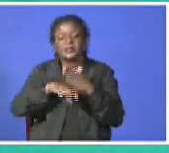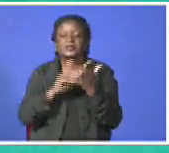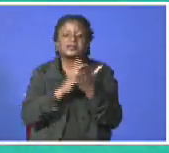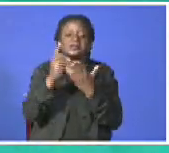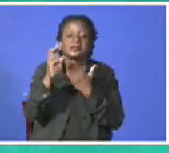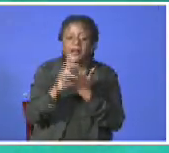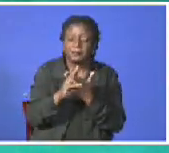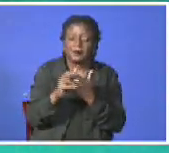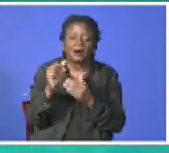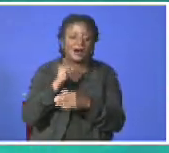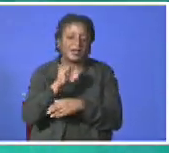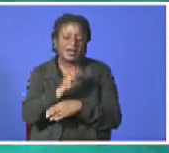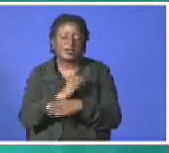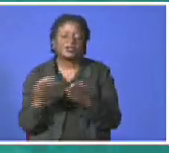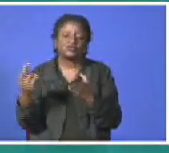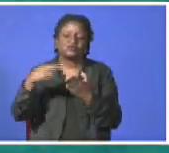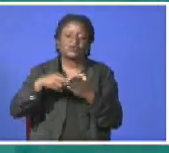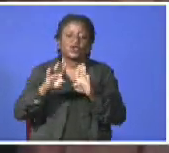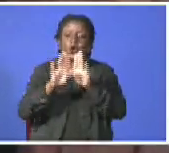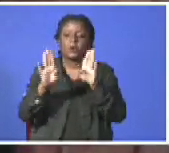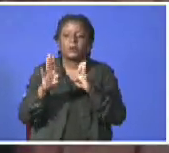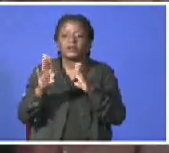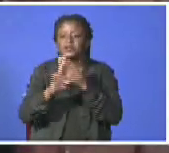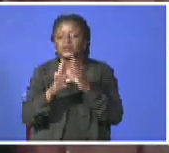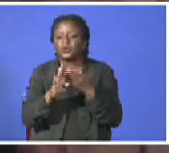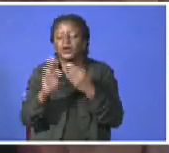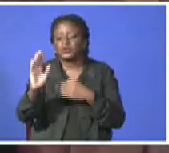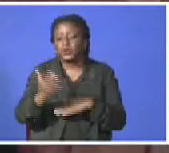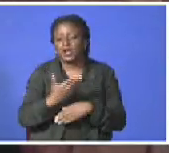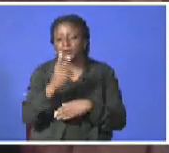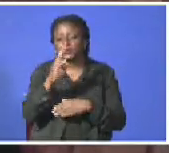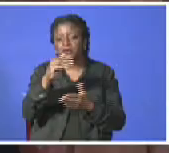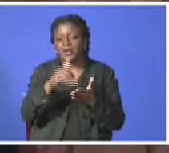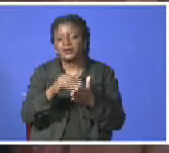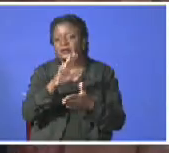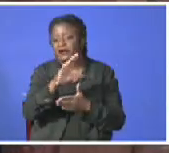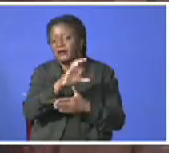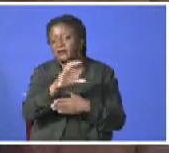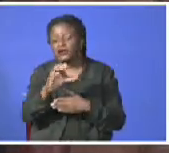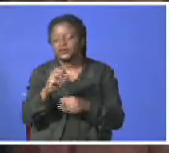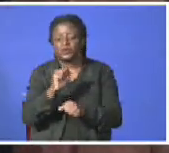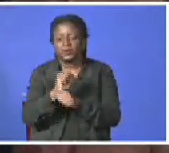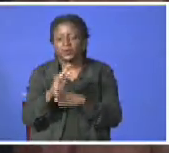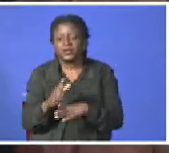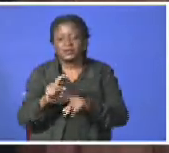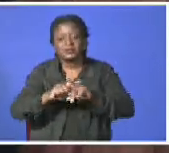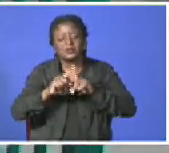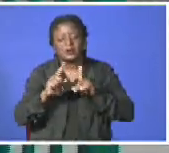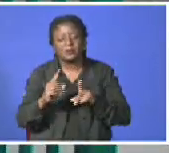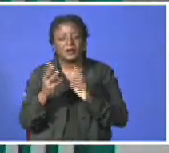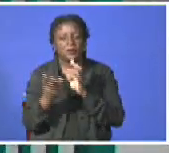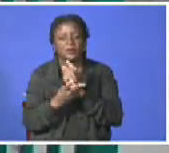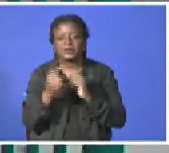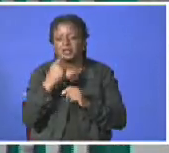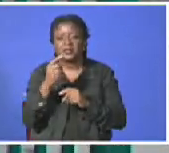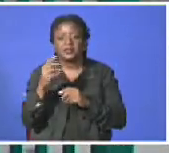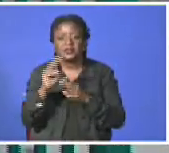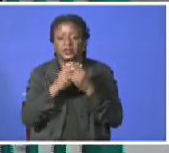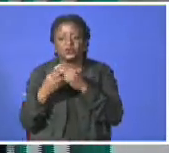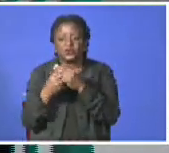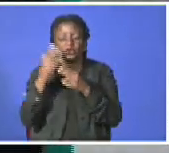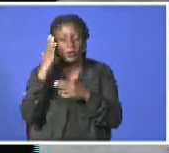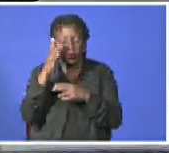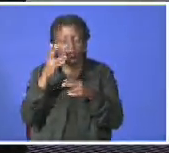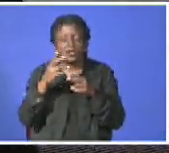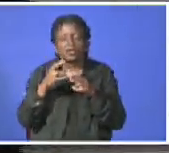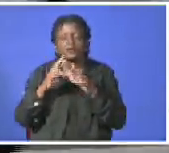Atlantis reopened its doors, welcoming some 2,500 of its employees for its first phase. However, Wood says the union will respond to the